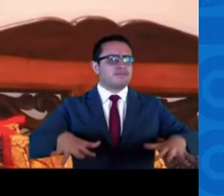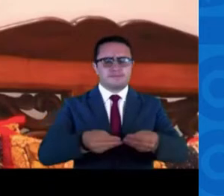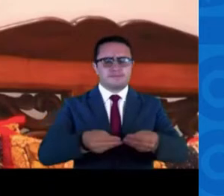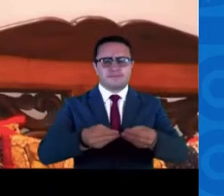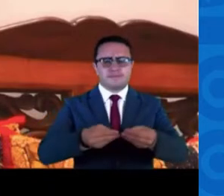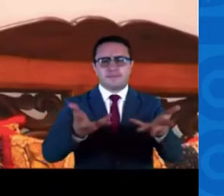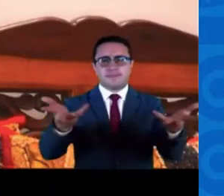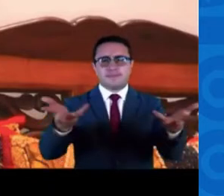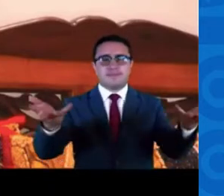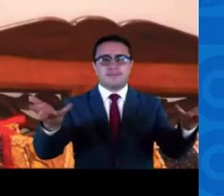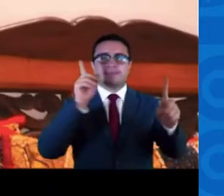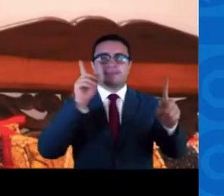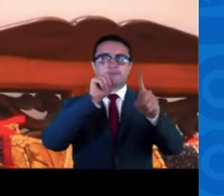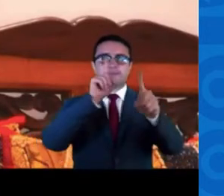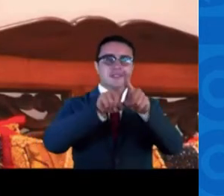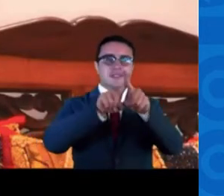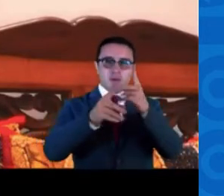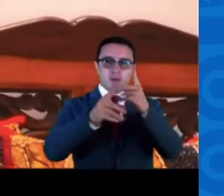Cimarrón.